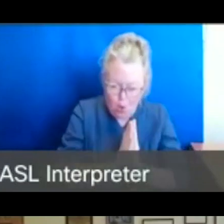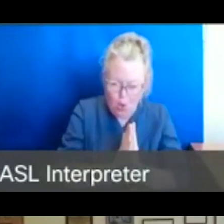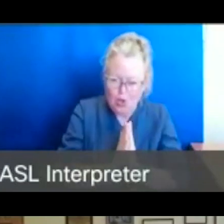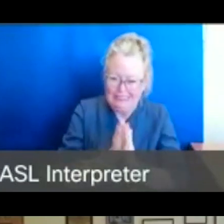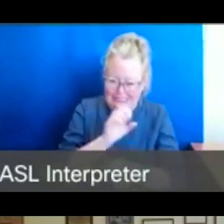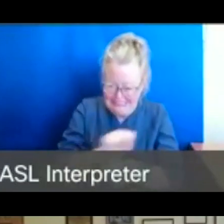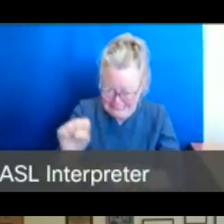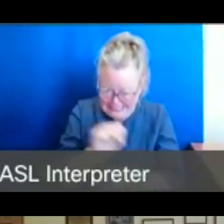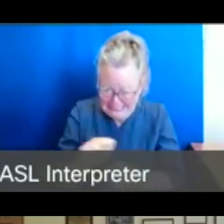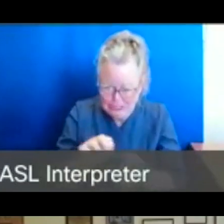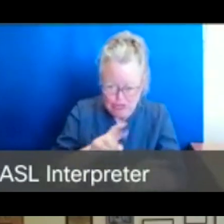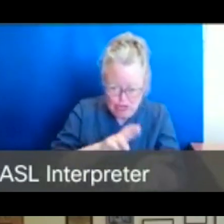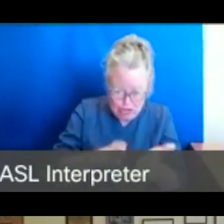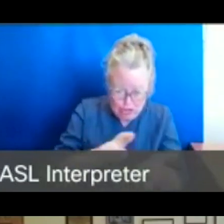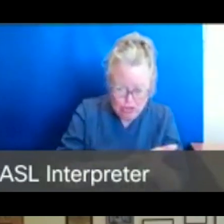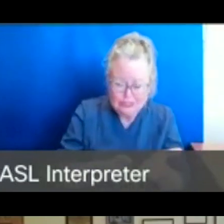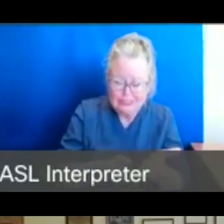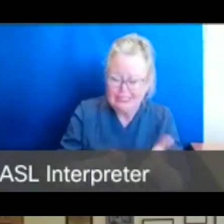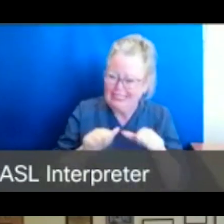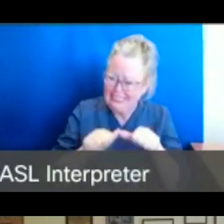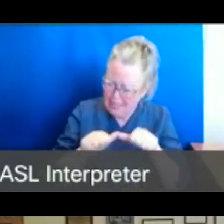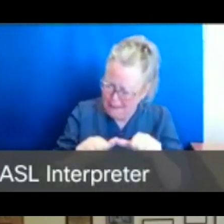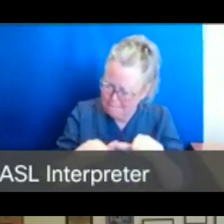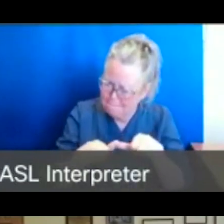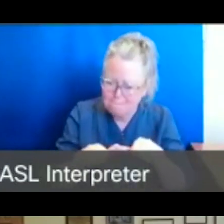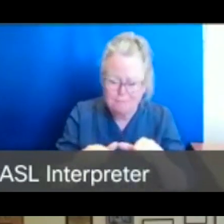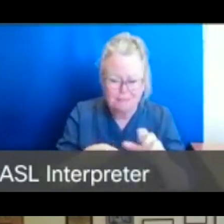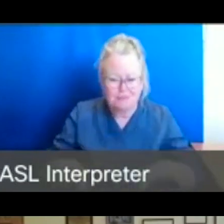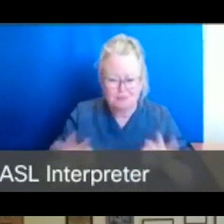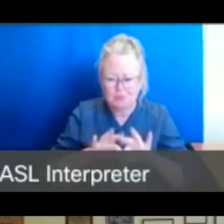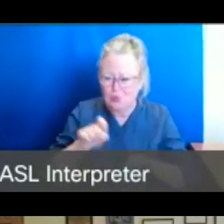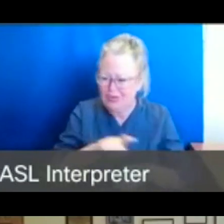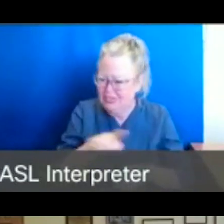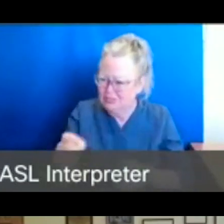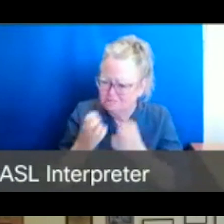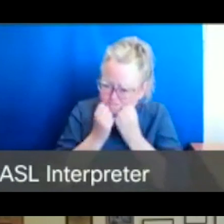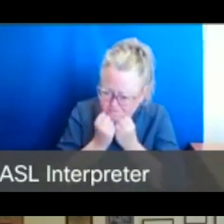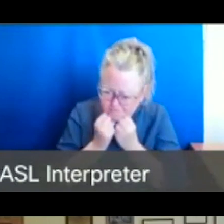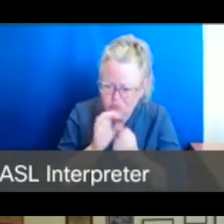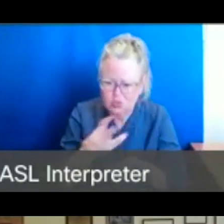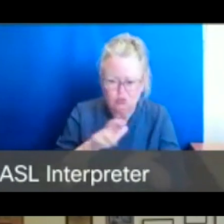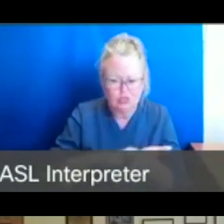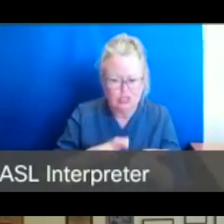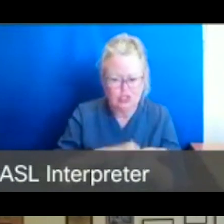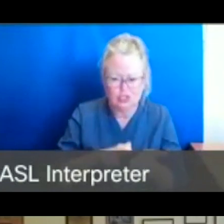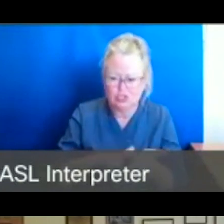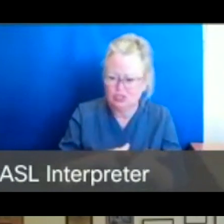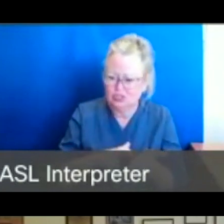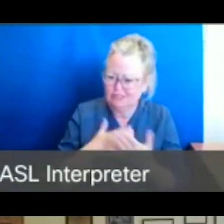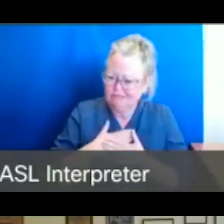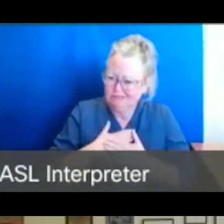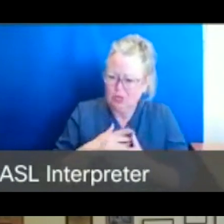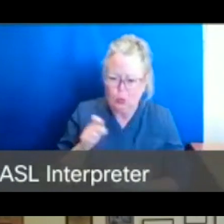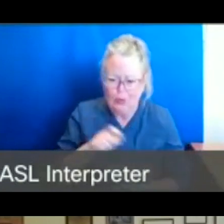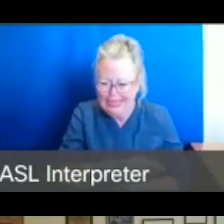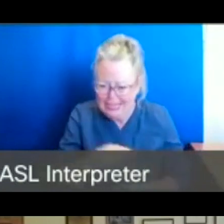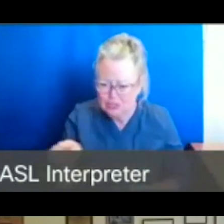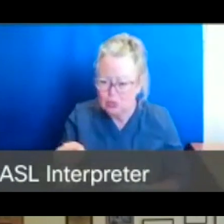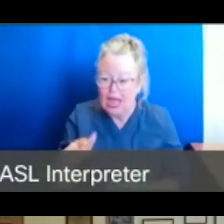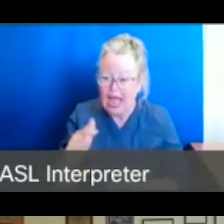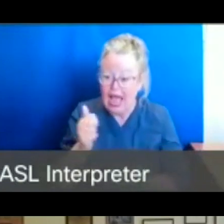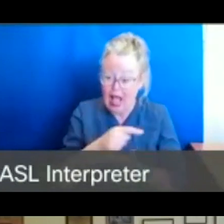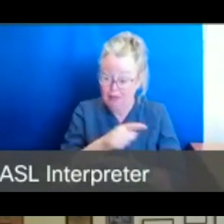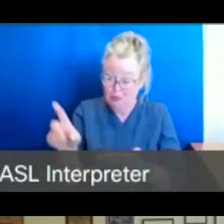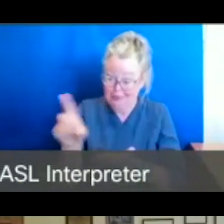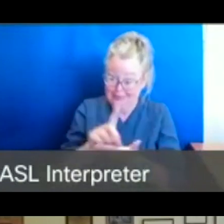time. This is a time where we can still do significant work together. And those of us in a position to help craft what that will